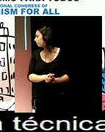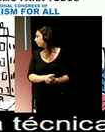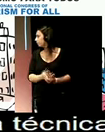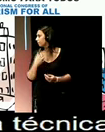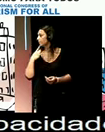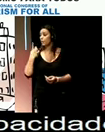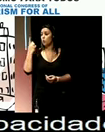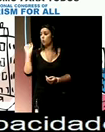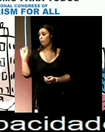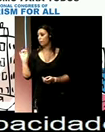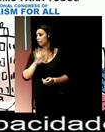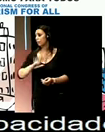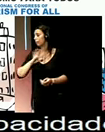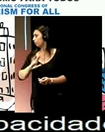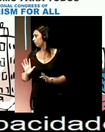photos.